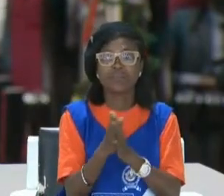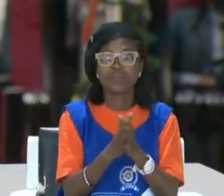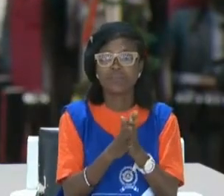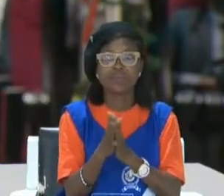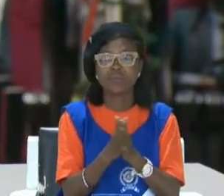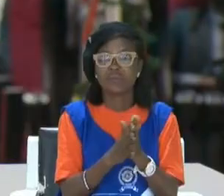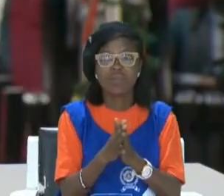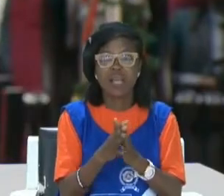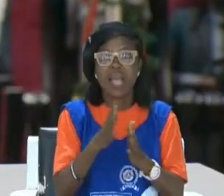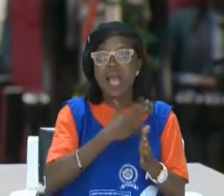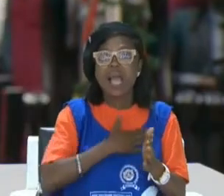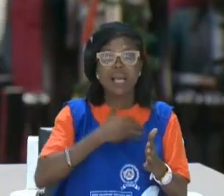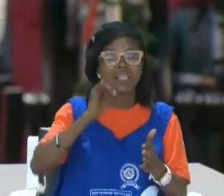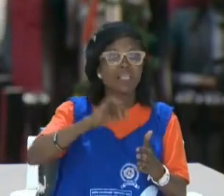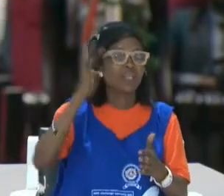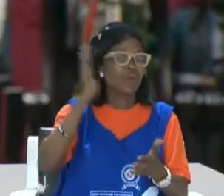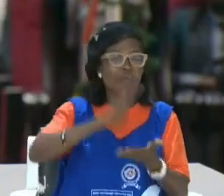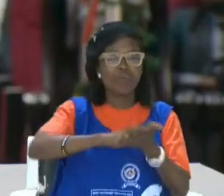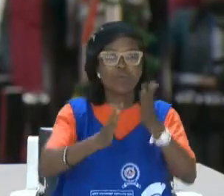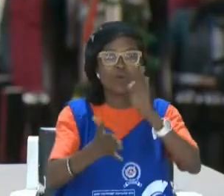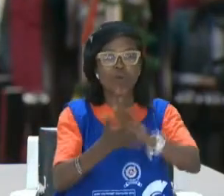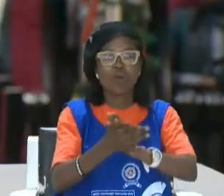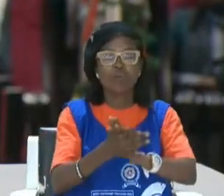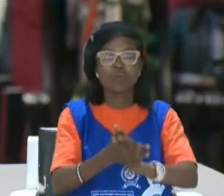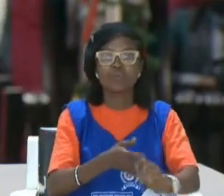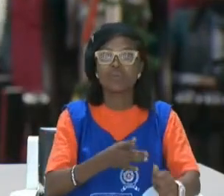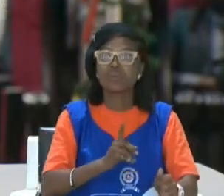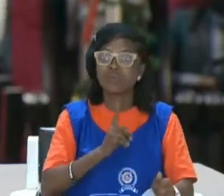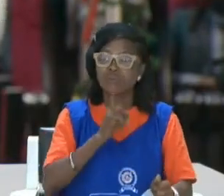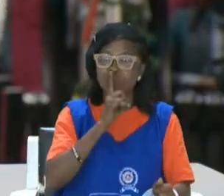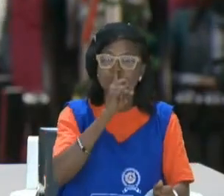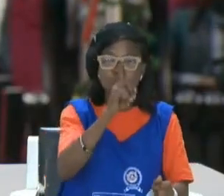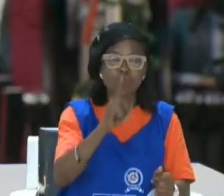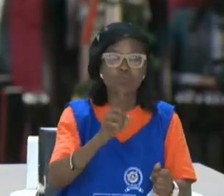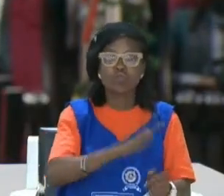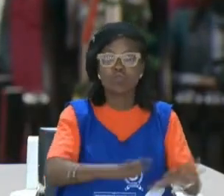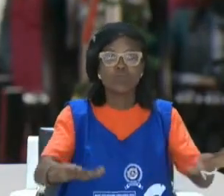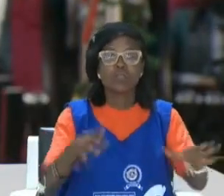that they become true children of the living God. Pray for them, brethren.